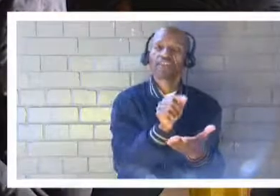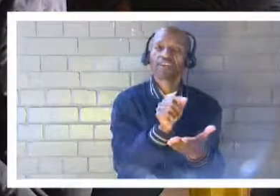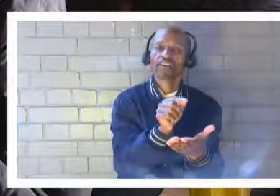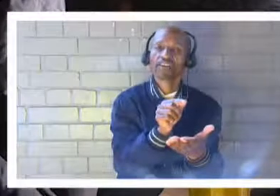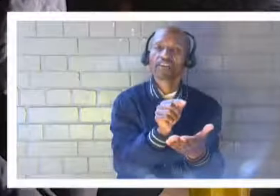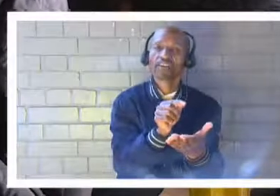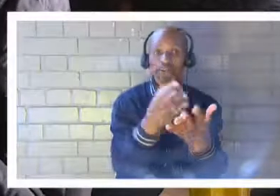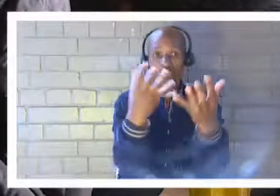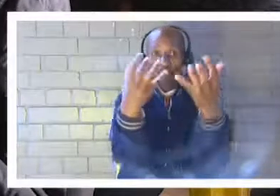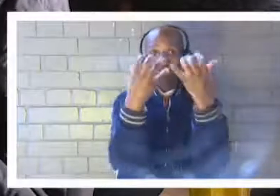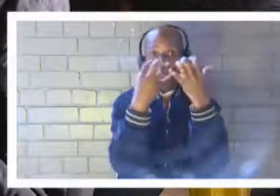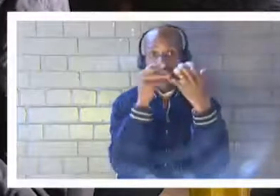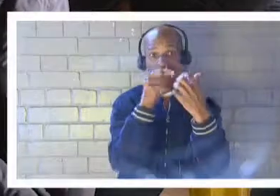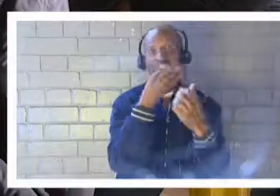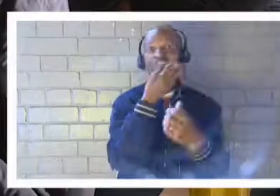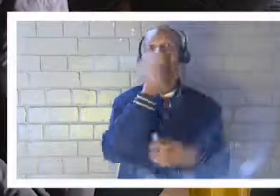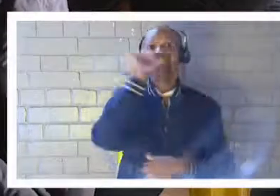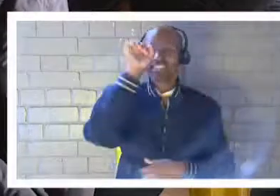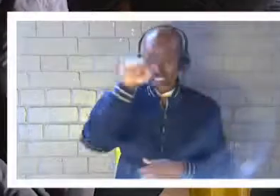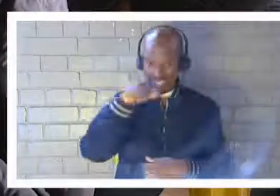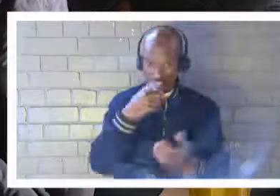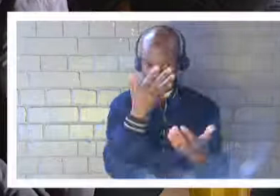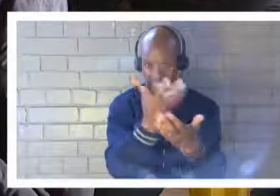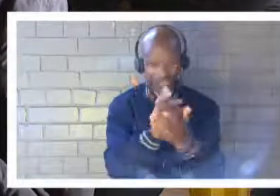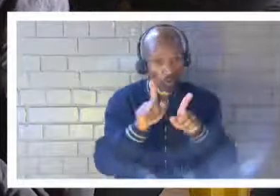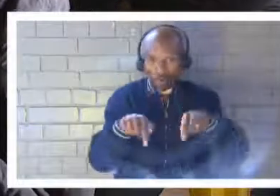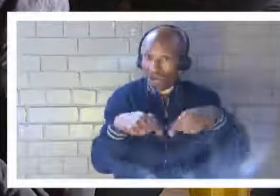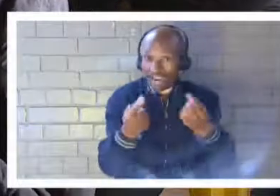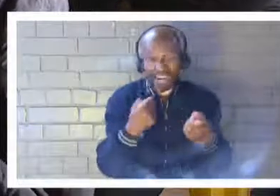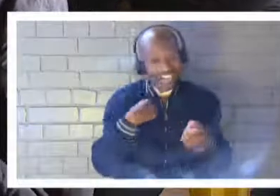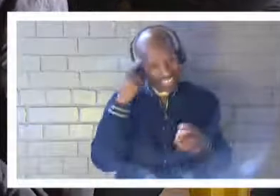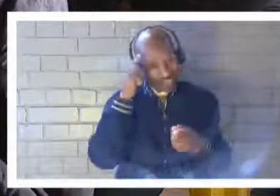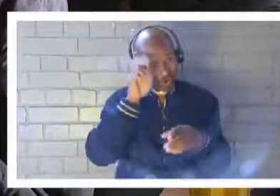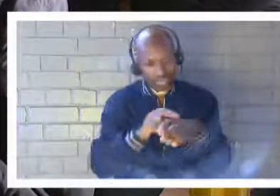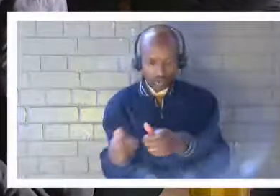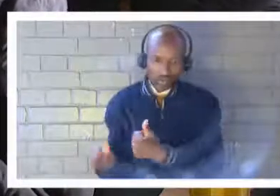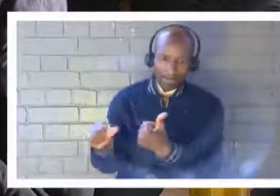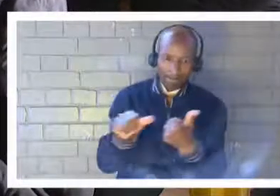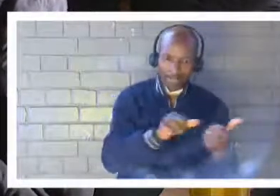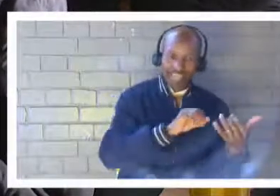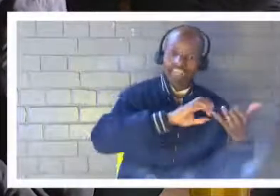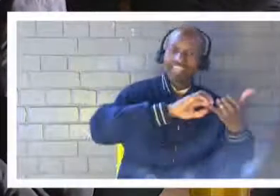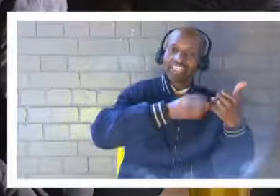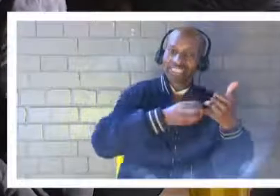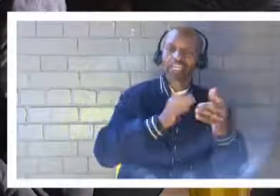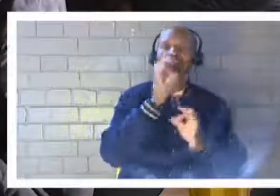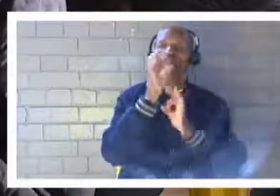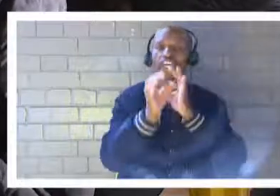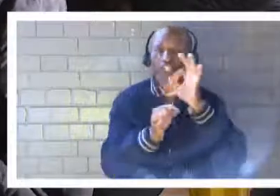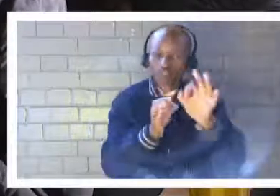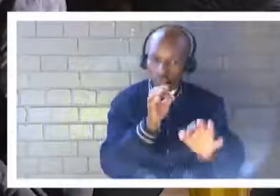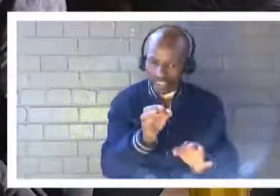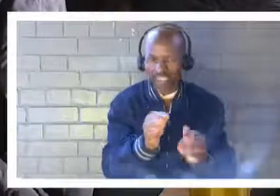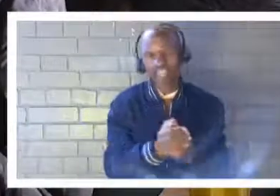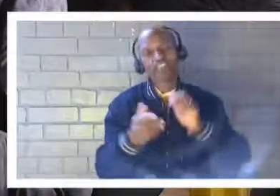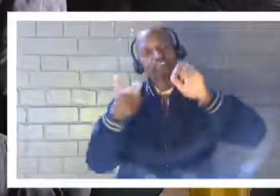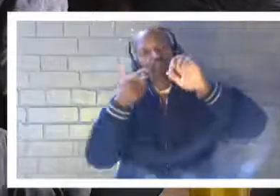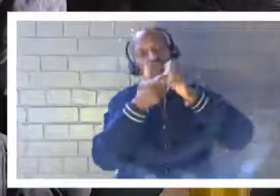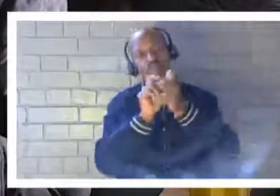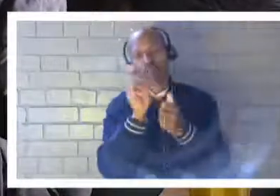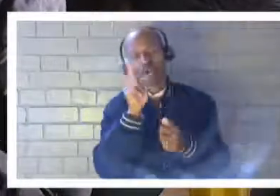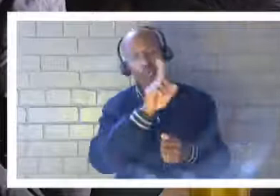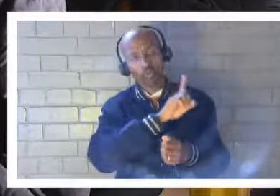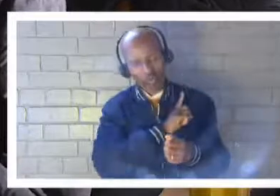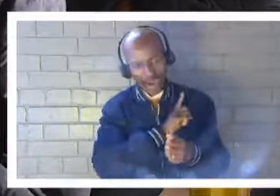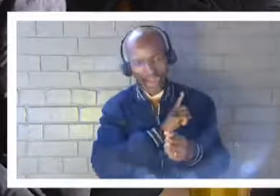the audience there to say, yes, we can or we cannot, I think we need to go back and try and analyze what was the source of the problem? Why did we